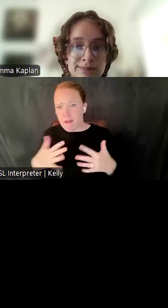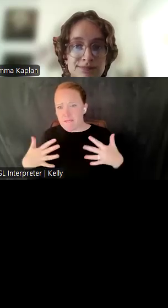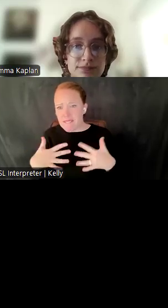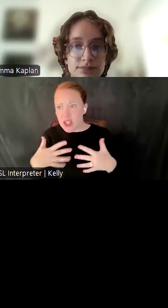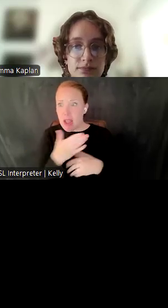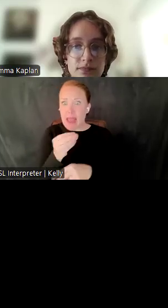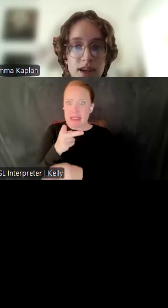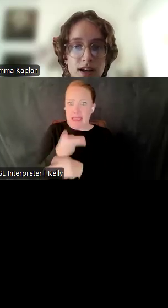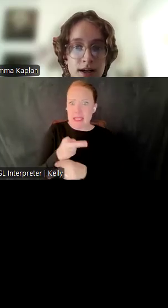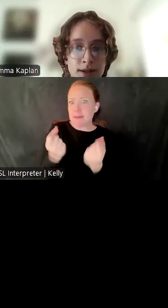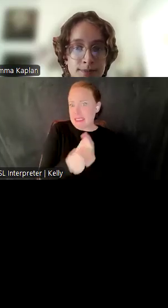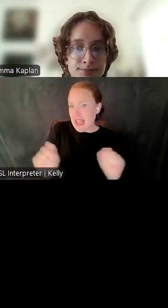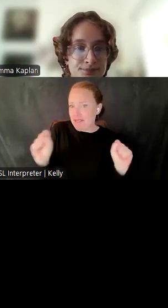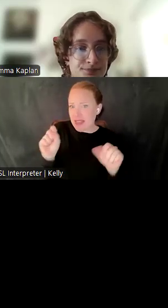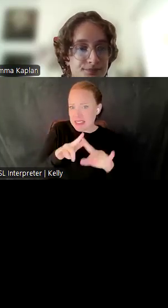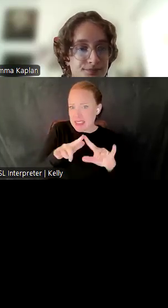safety?